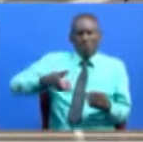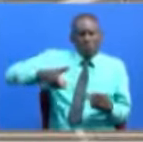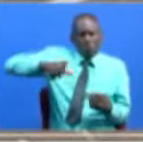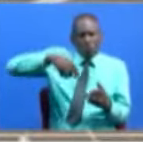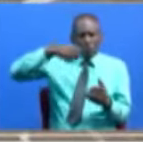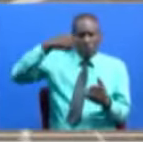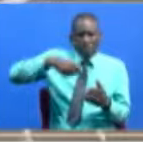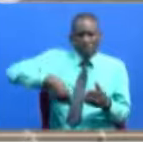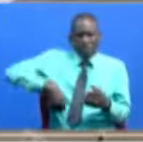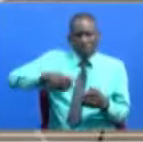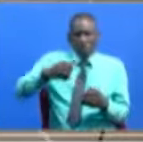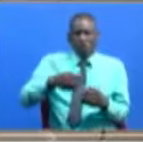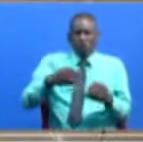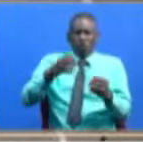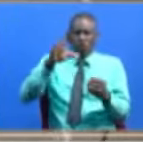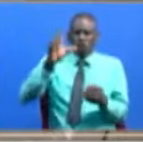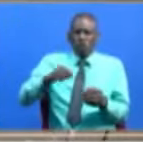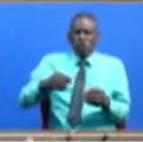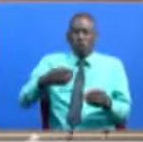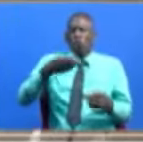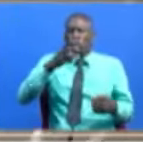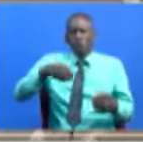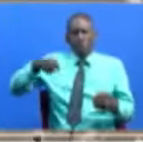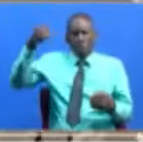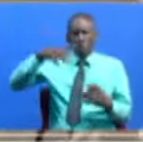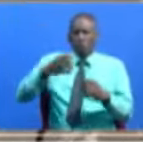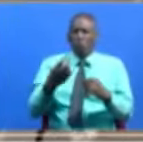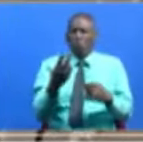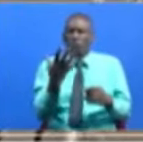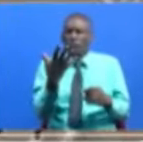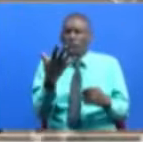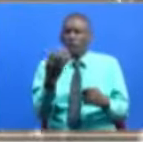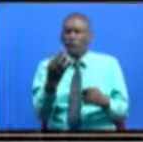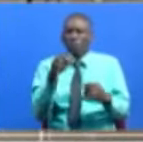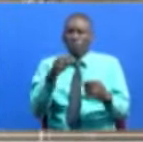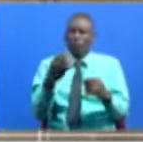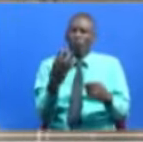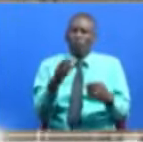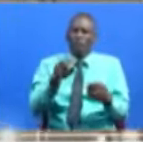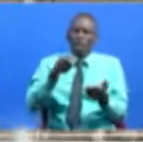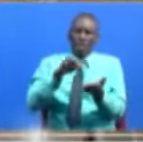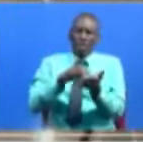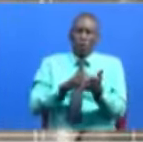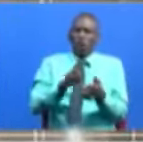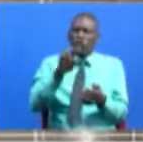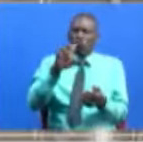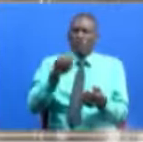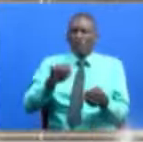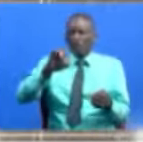cheaper hydropower from 253.4 million units in January to